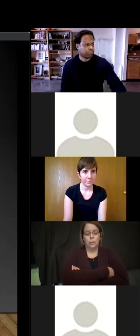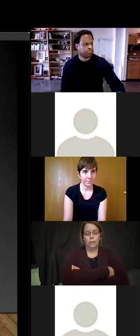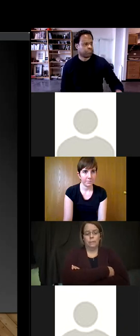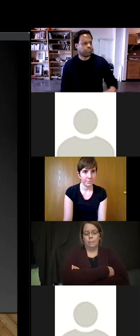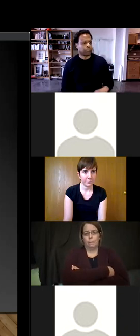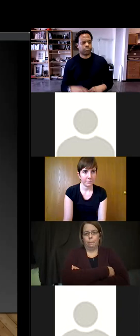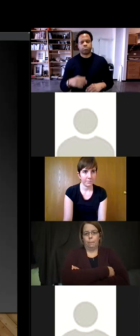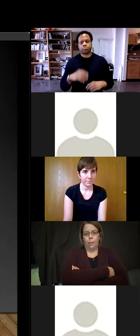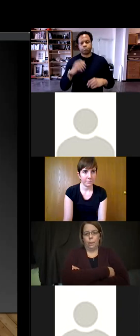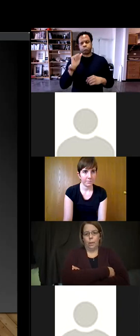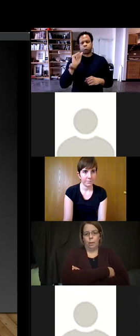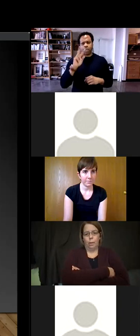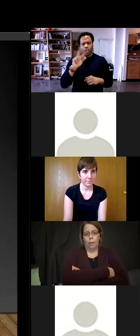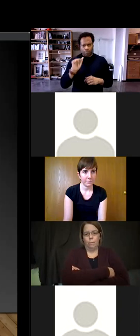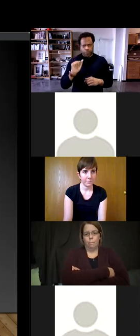actually.